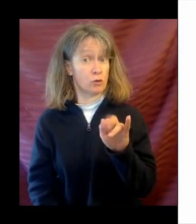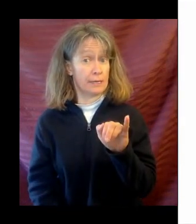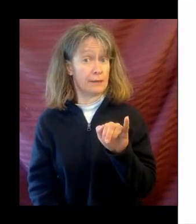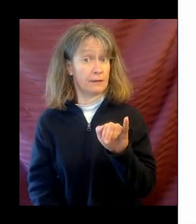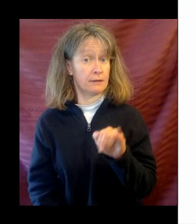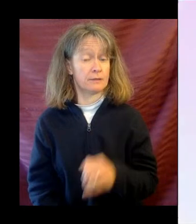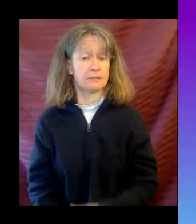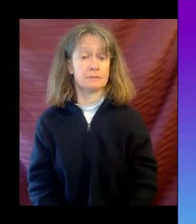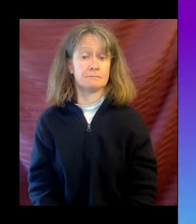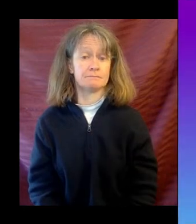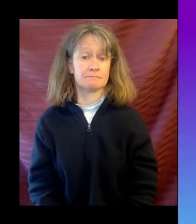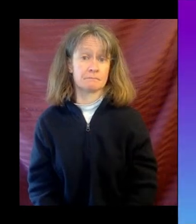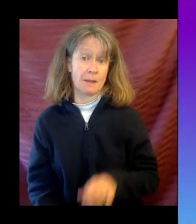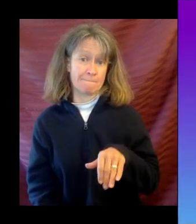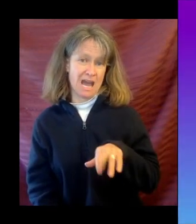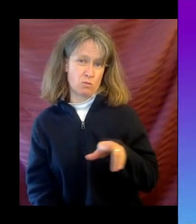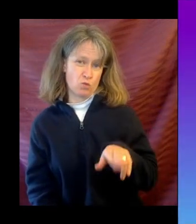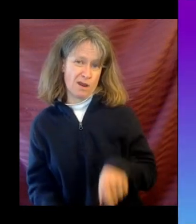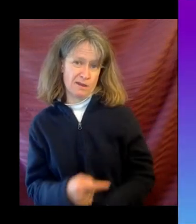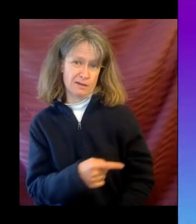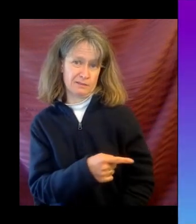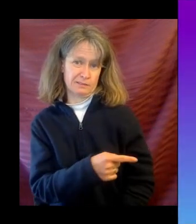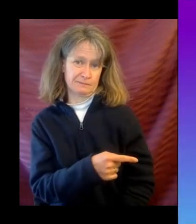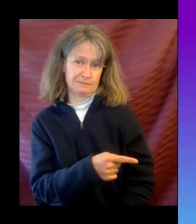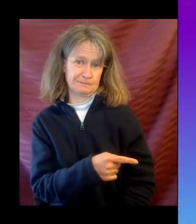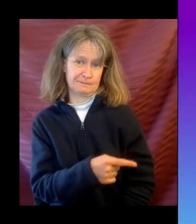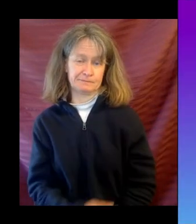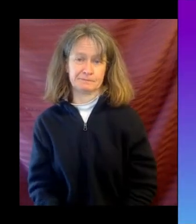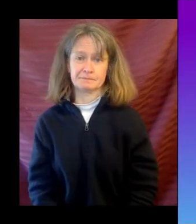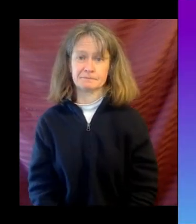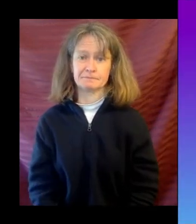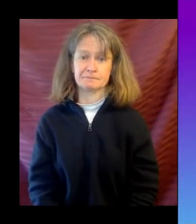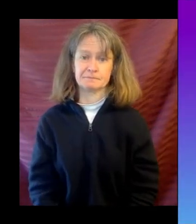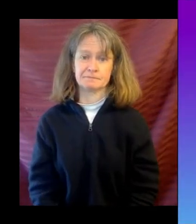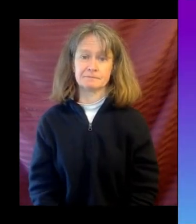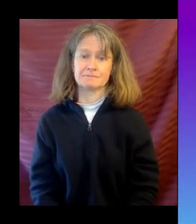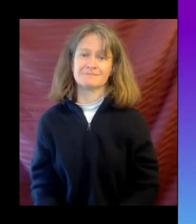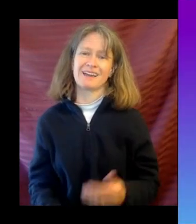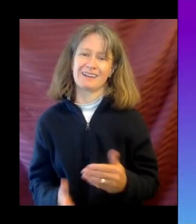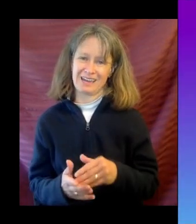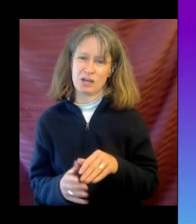So in the bottom right corner, Open in Safari.